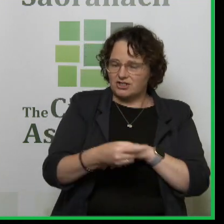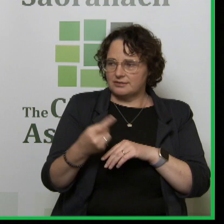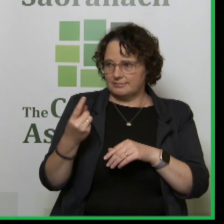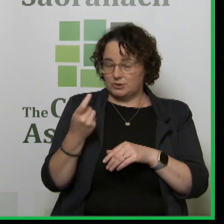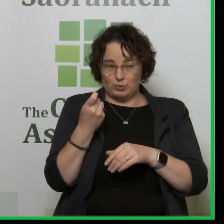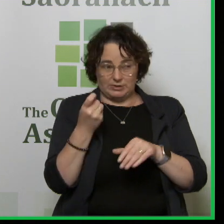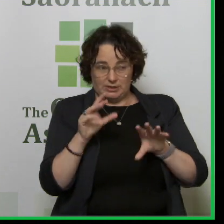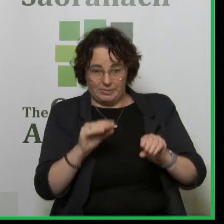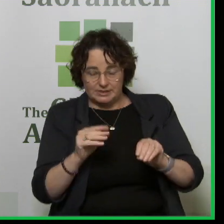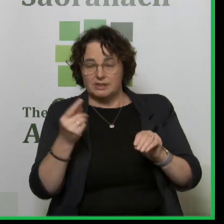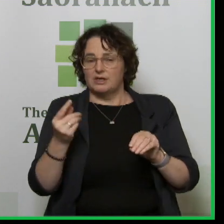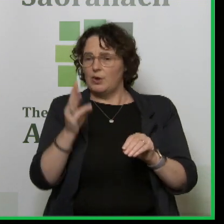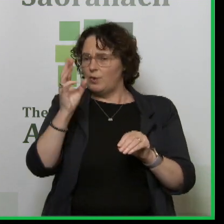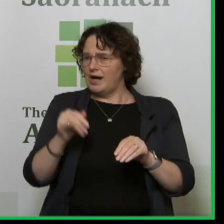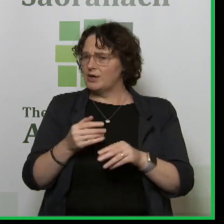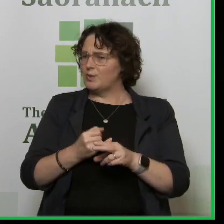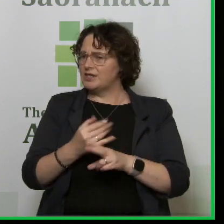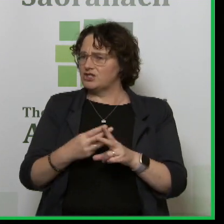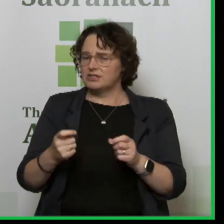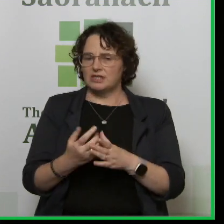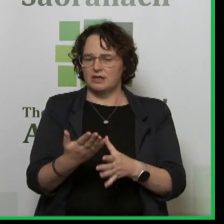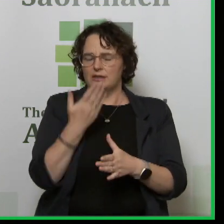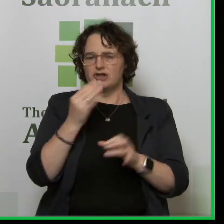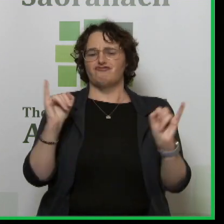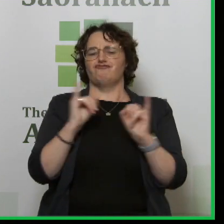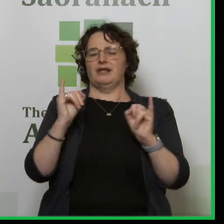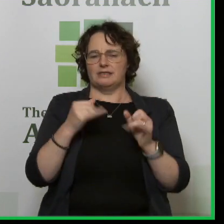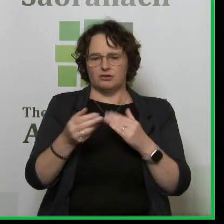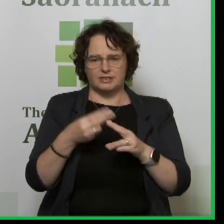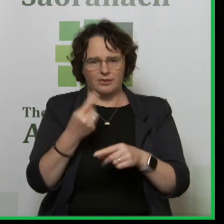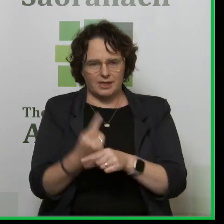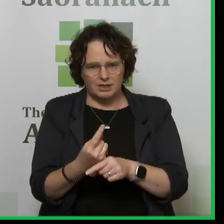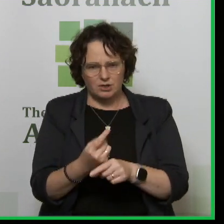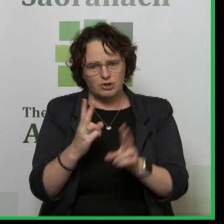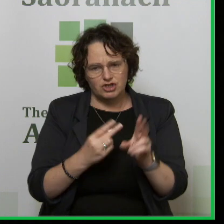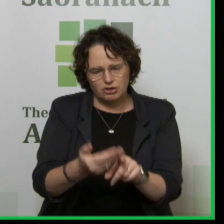we waiting? Why are we waiting until we're in crisis? Why are we not intervening early?